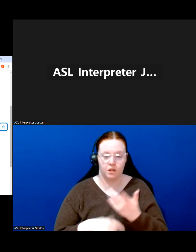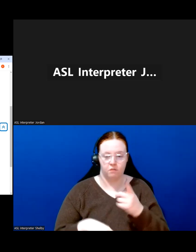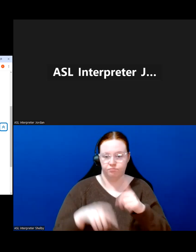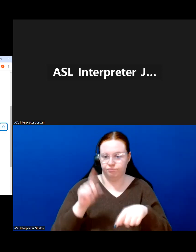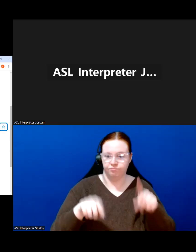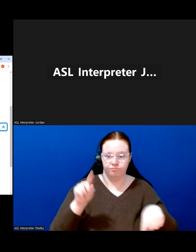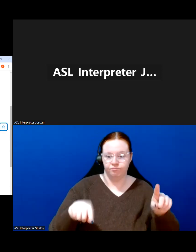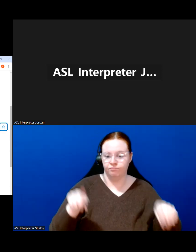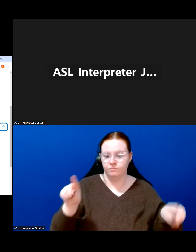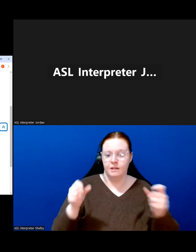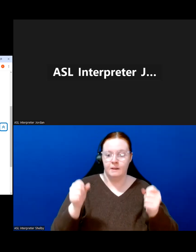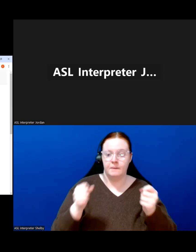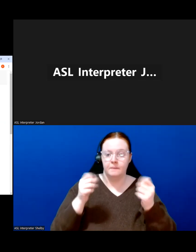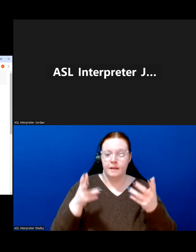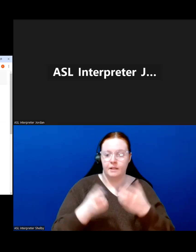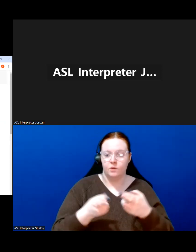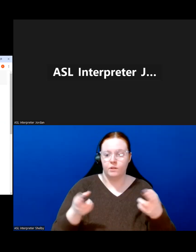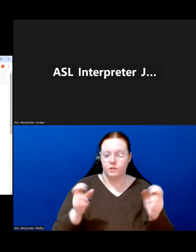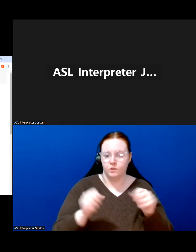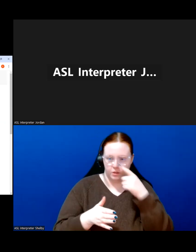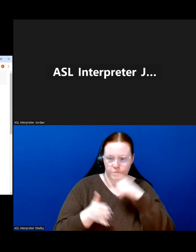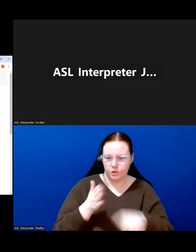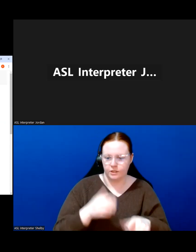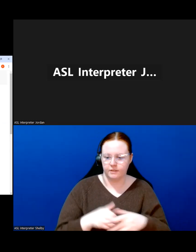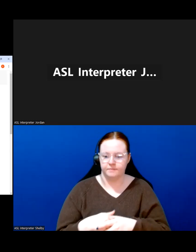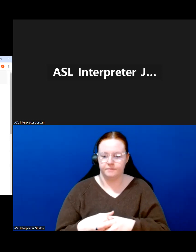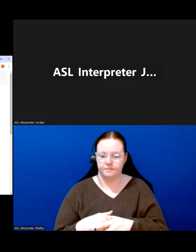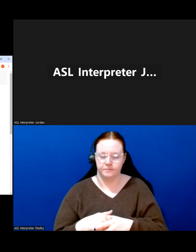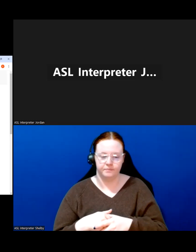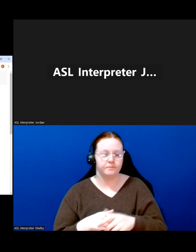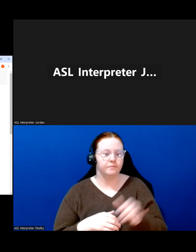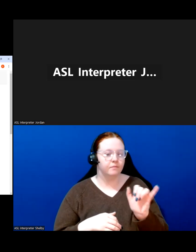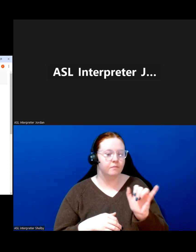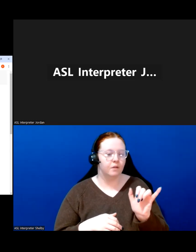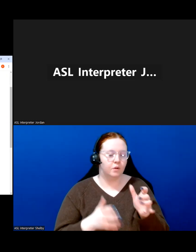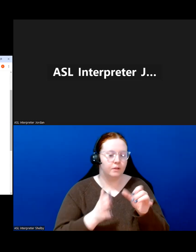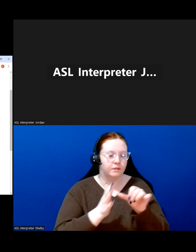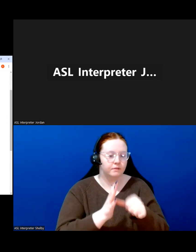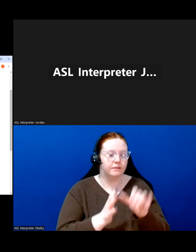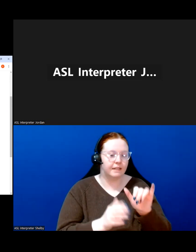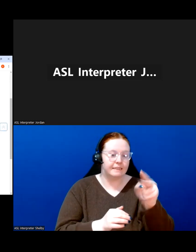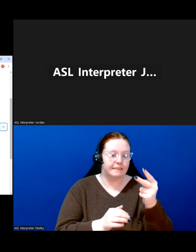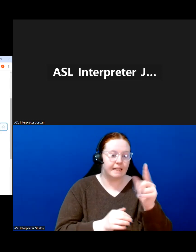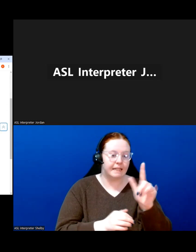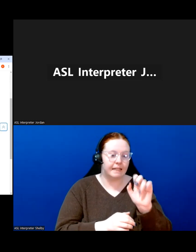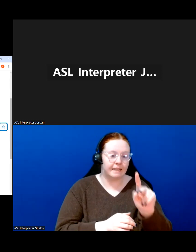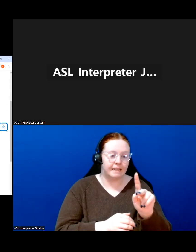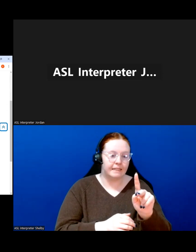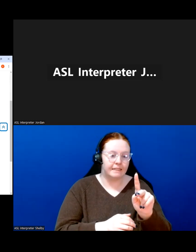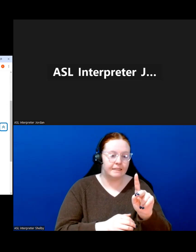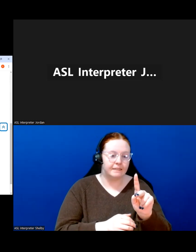like resources that people can check out with our info guides. And I do want to actually point out the very second link of that is Seniors NL Let's Talk